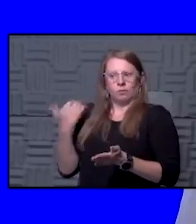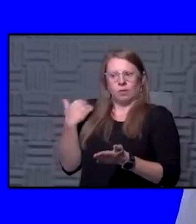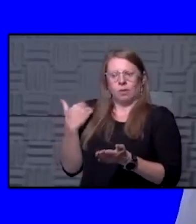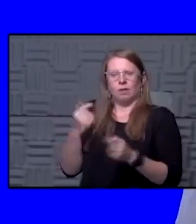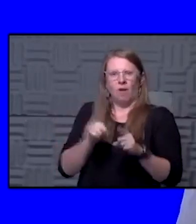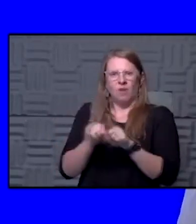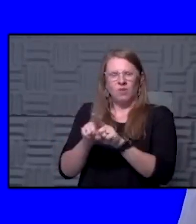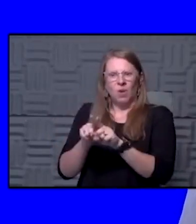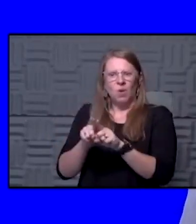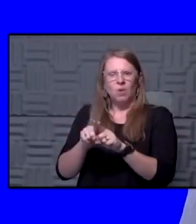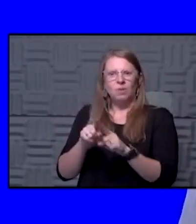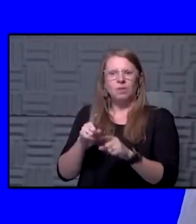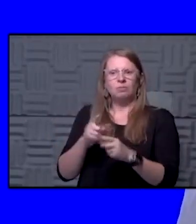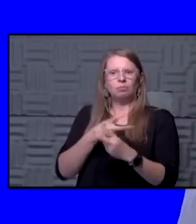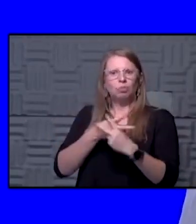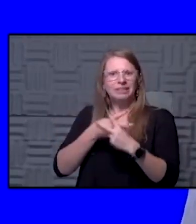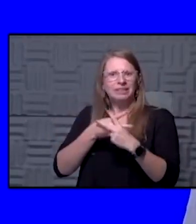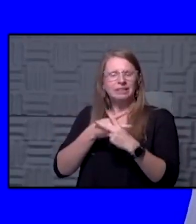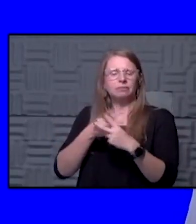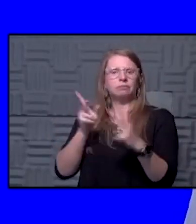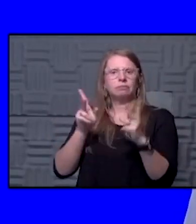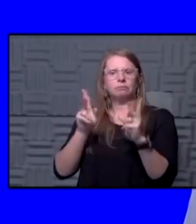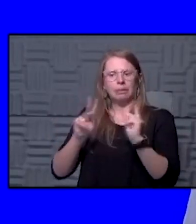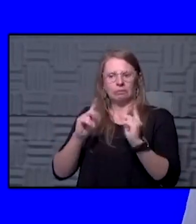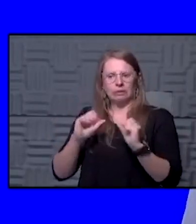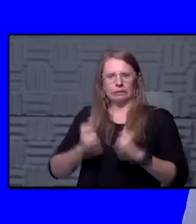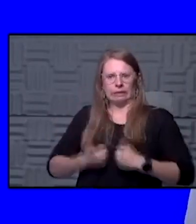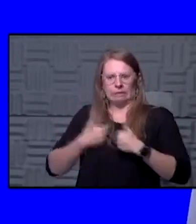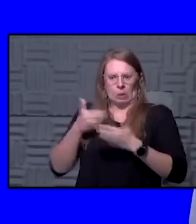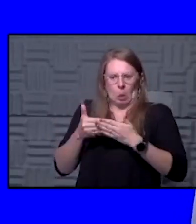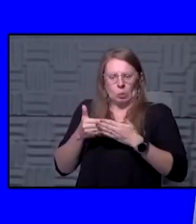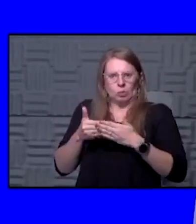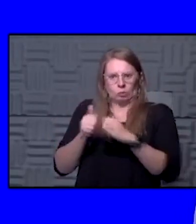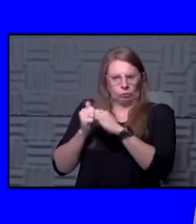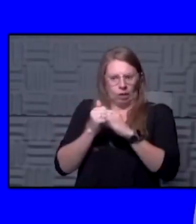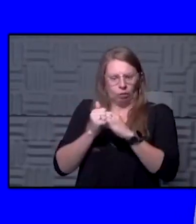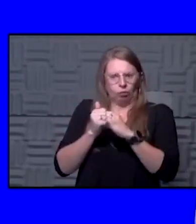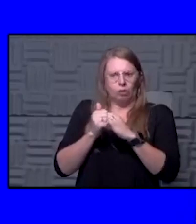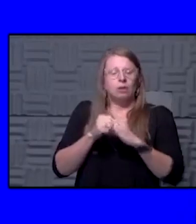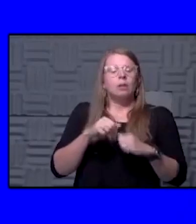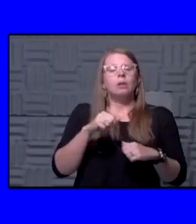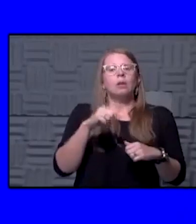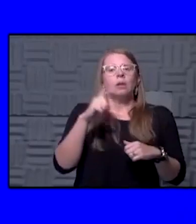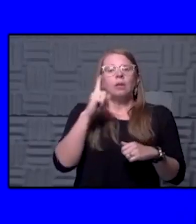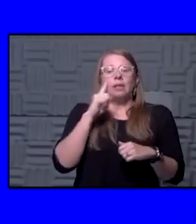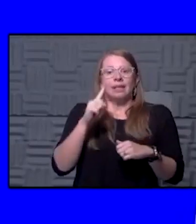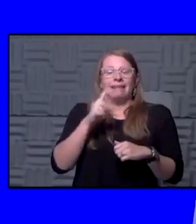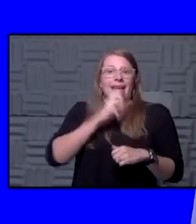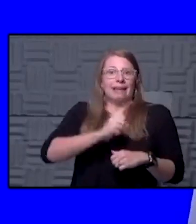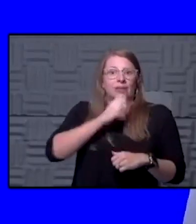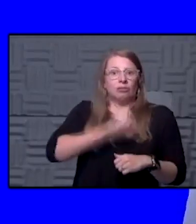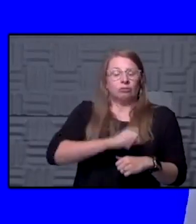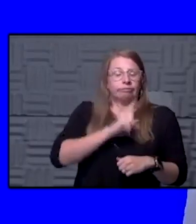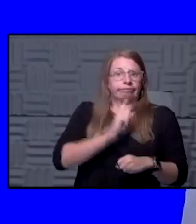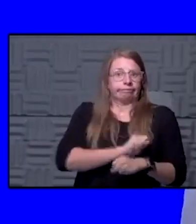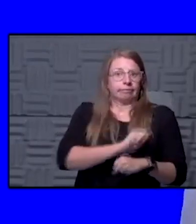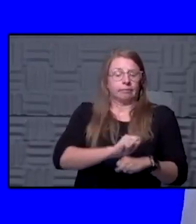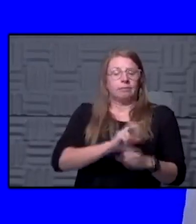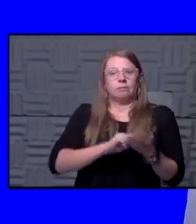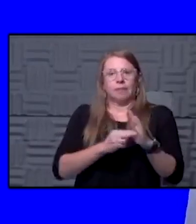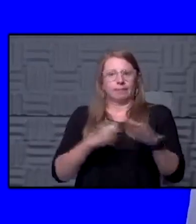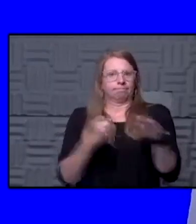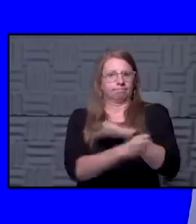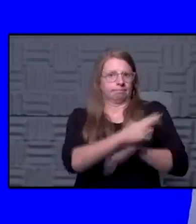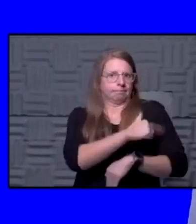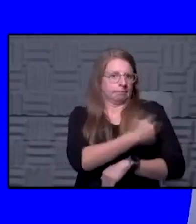in congregate living like the prisons, things of that nature. So I think because of the demographics, really of the age, we aren't seeing the